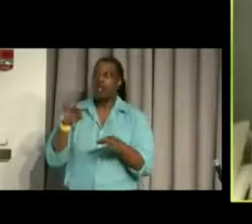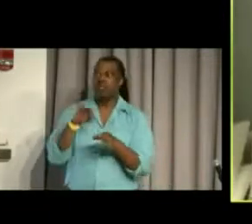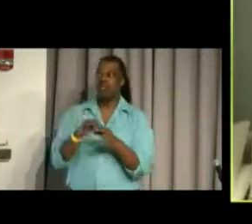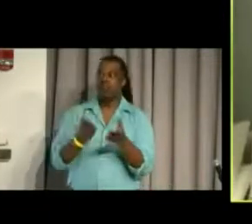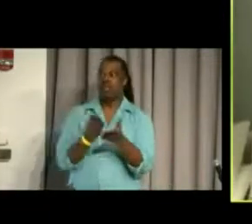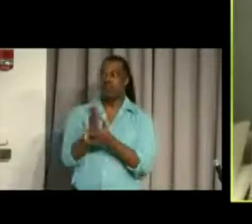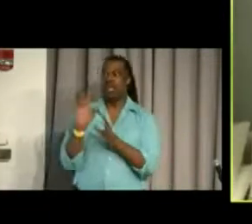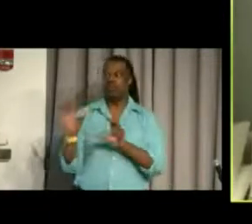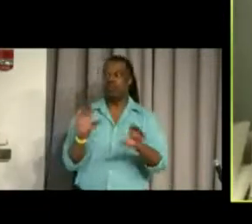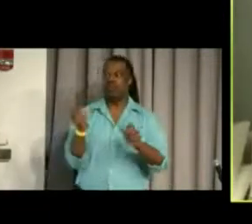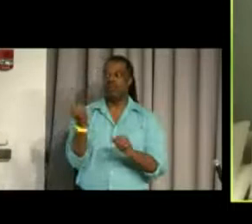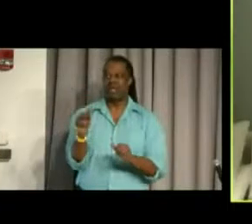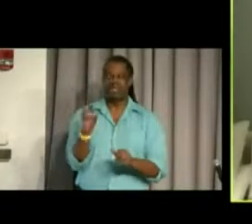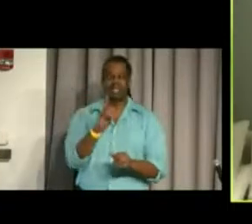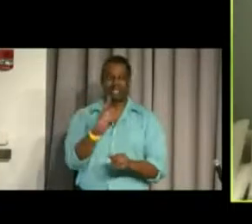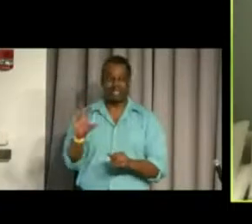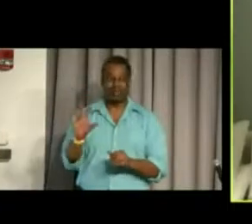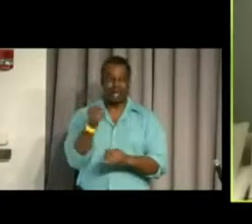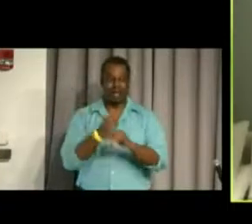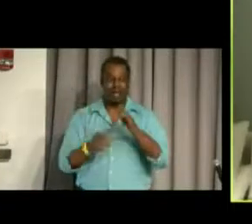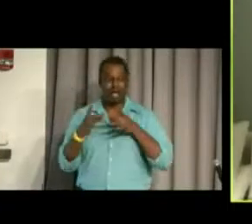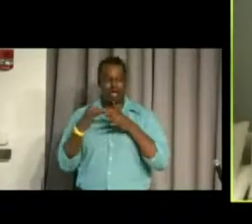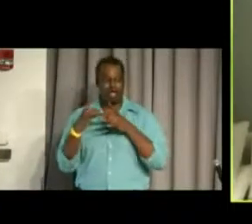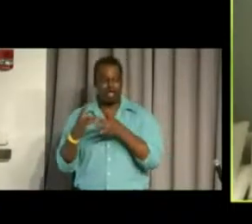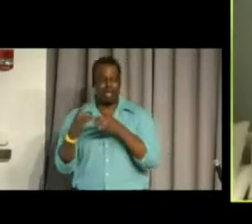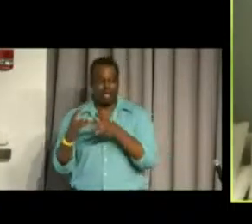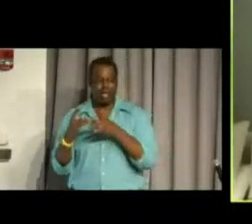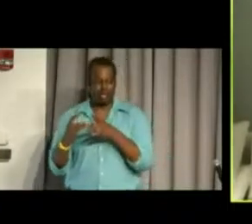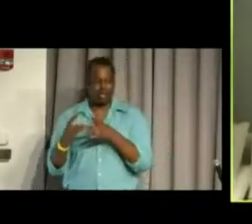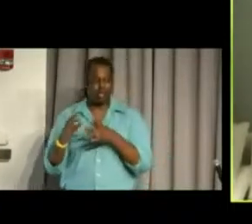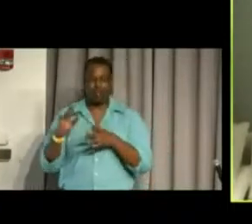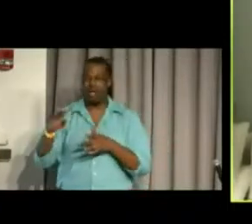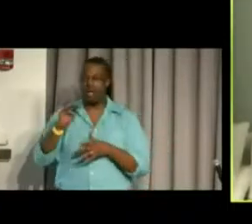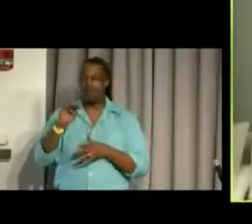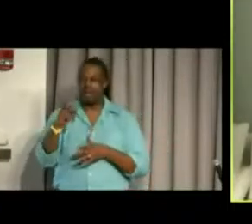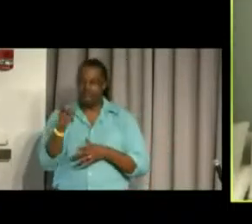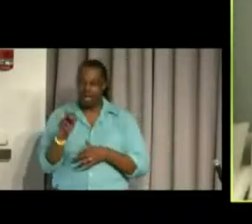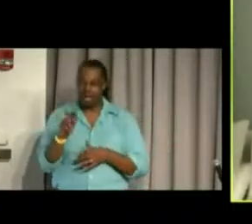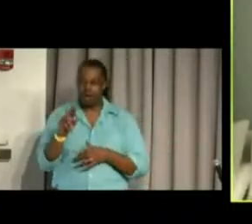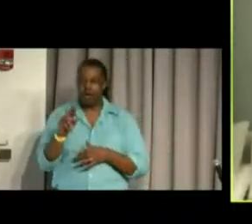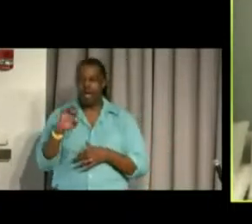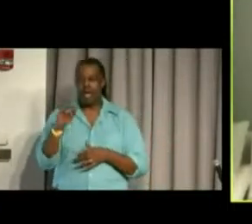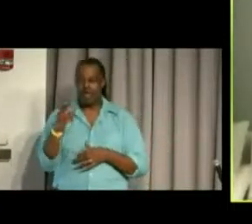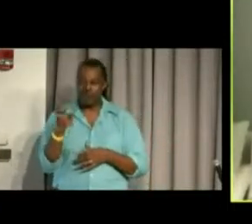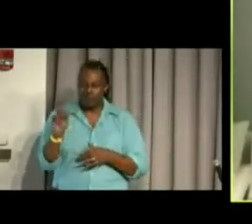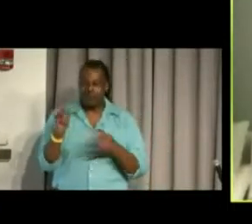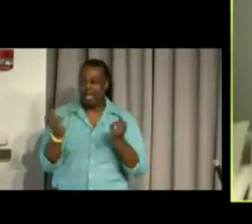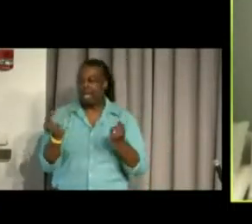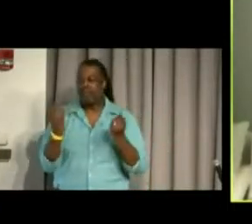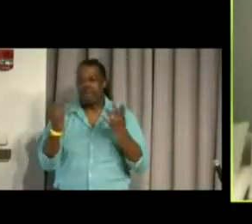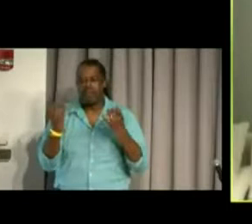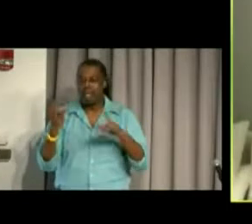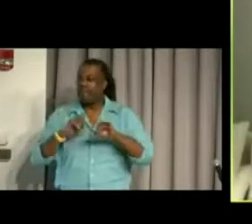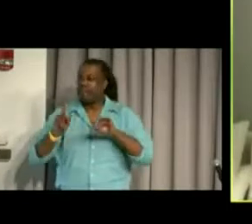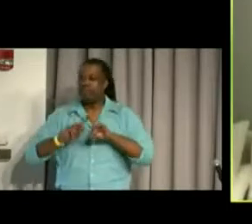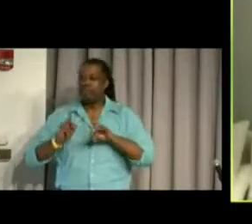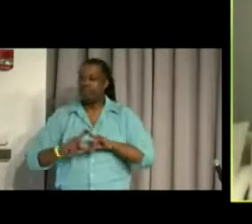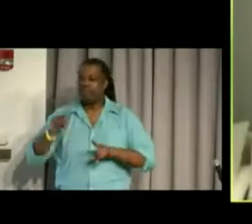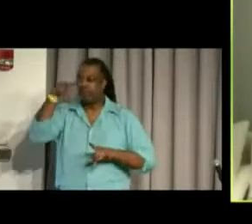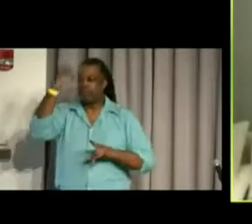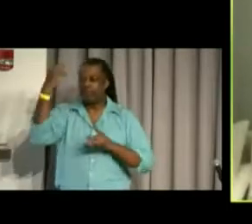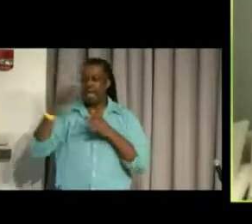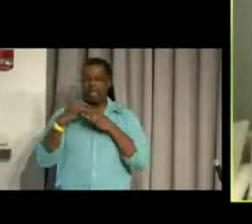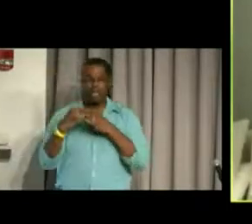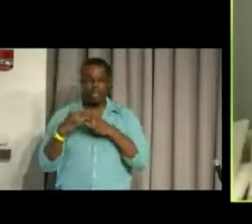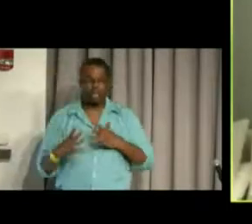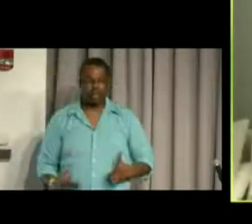1965 under the leadership of the amazing Fannie Lou Hamer, Medgar Evers, hundreds of brave Black Mississippians who literally sacrificed their